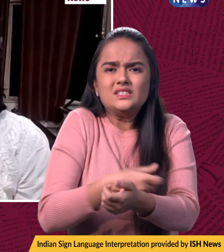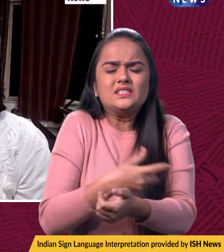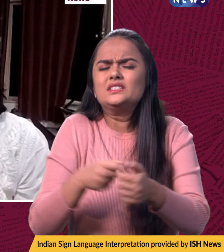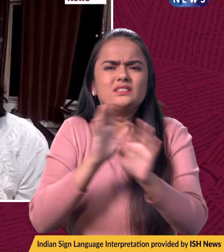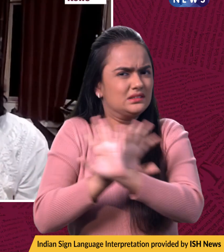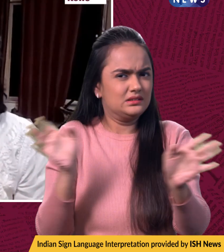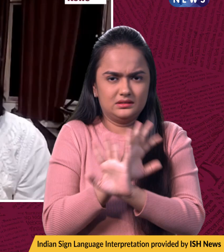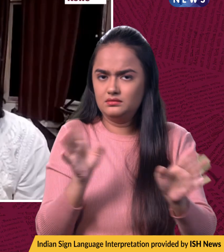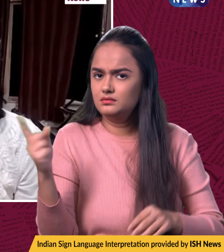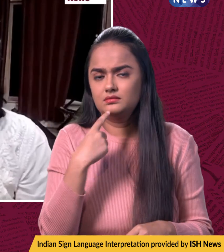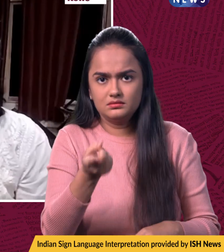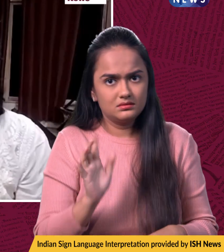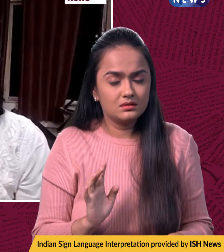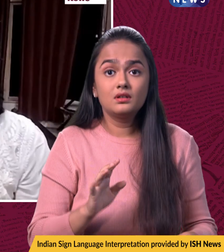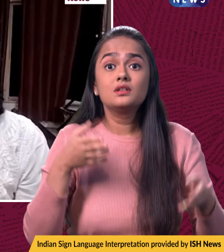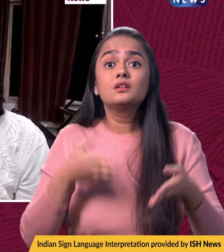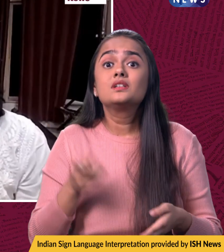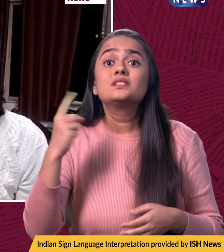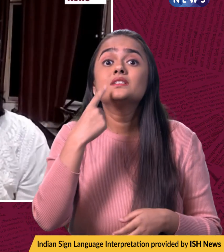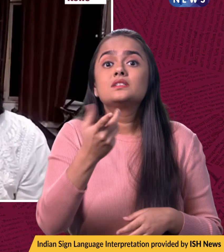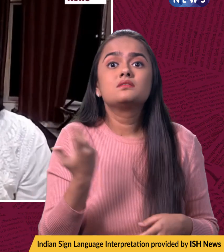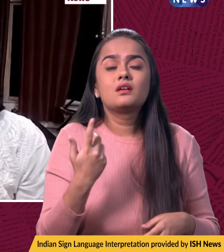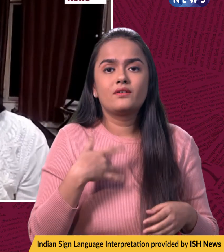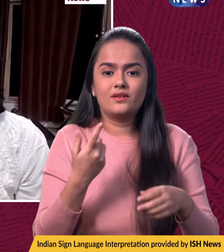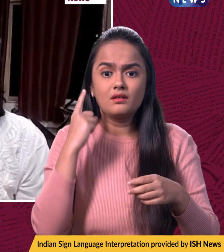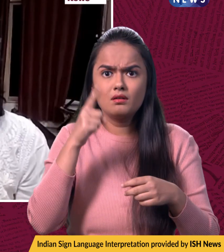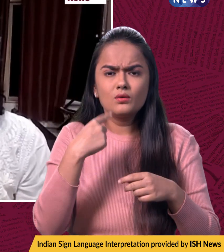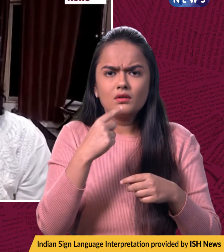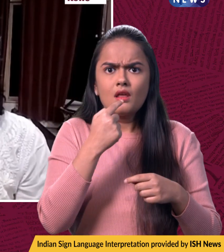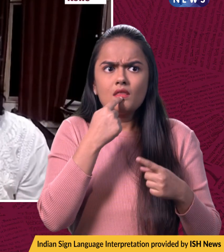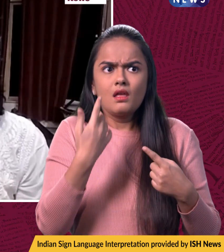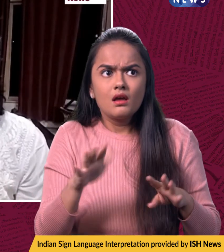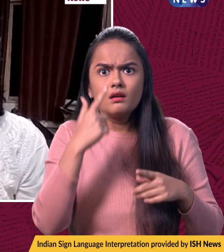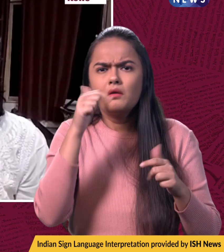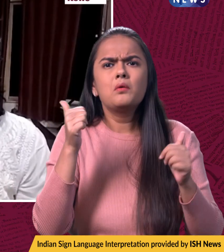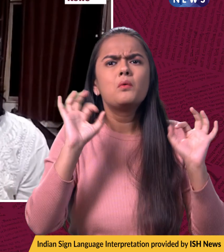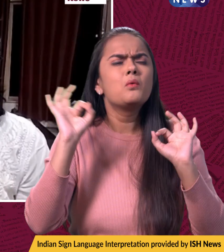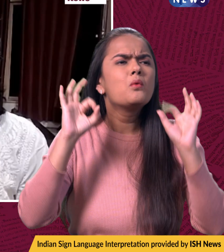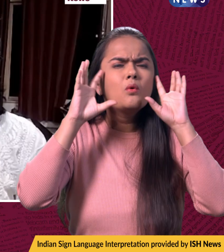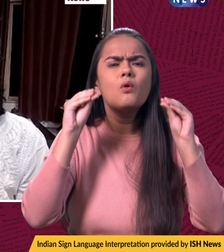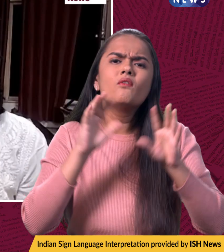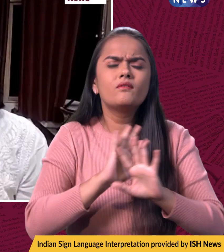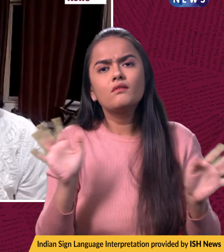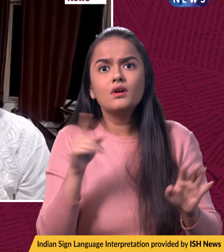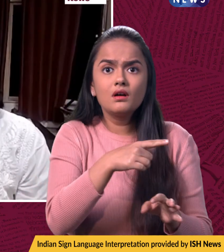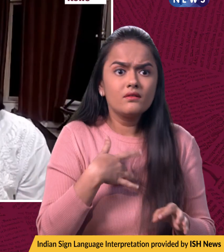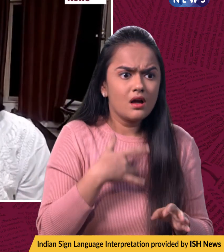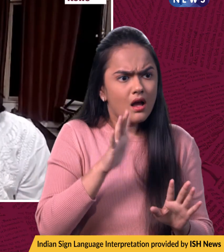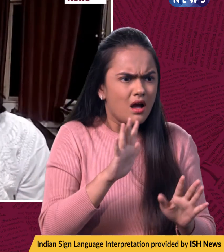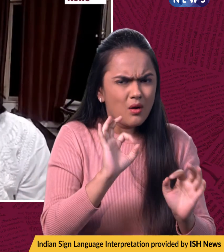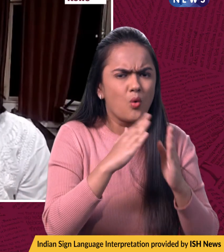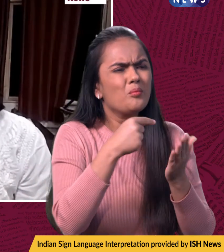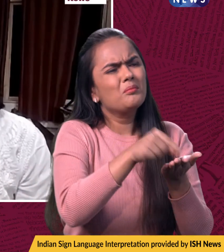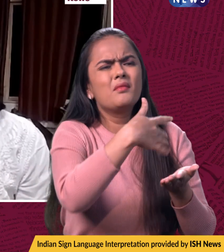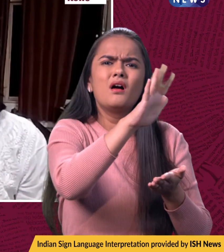that the center has put out just now. It says asymptomatic individuals in community settings, patients who stand